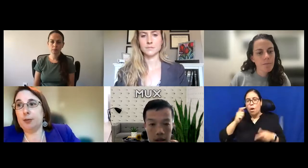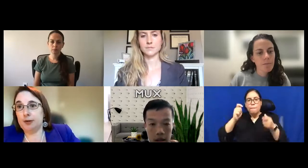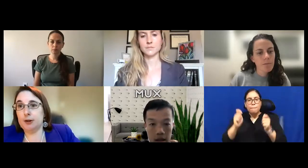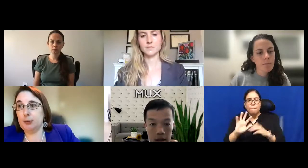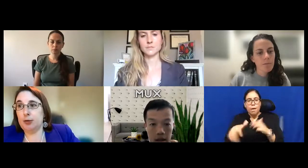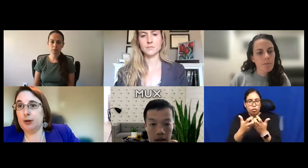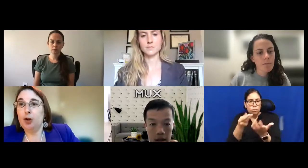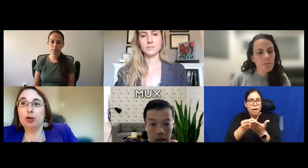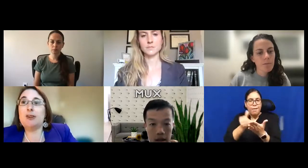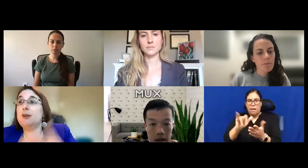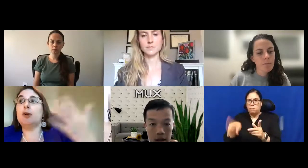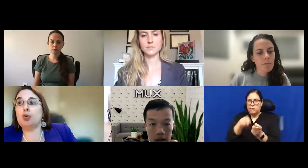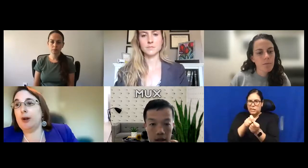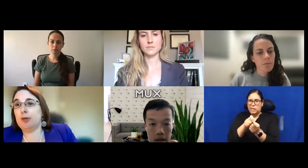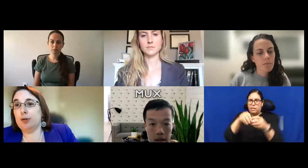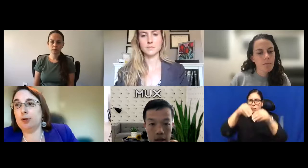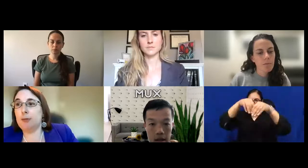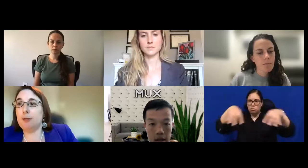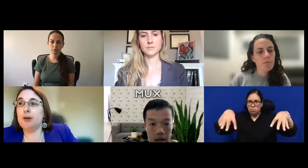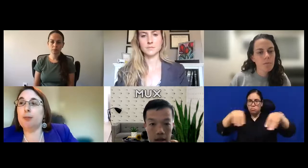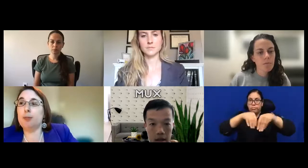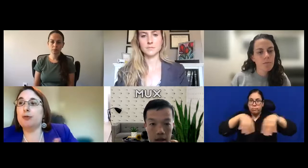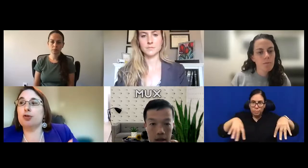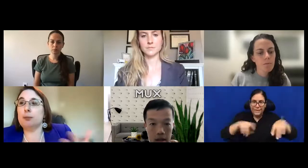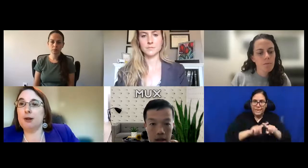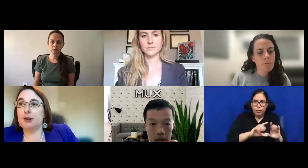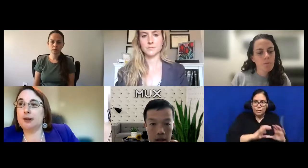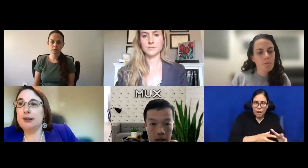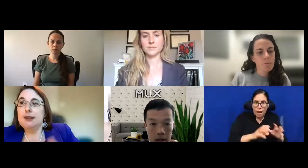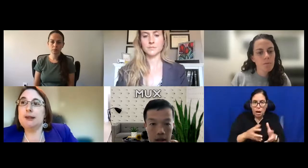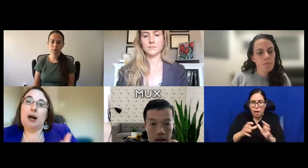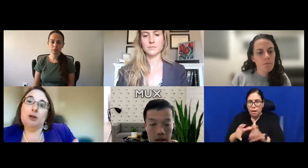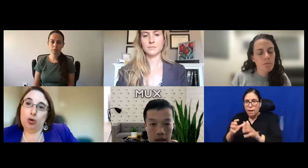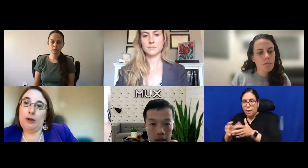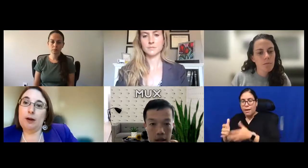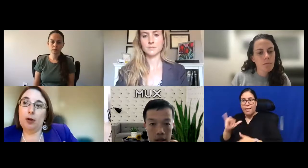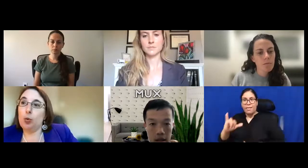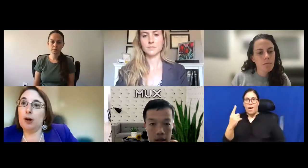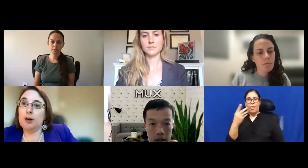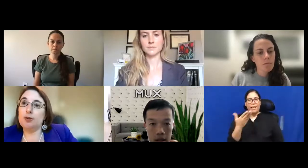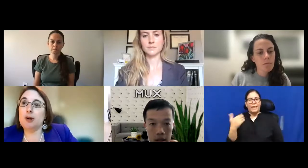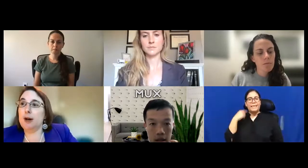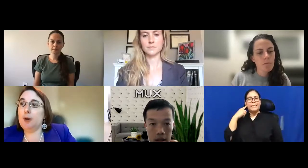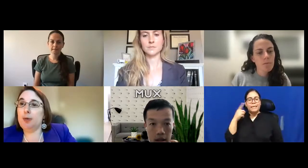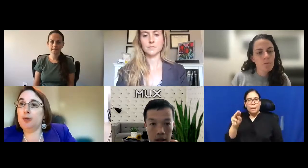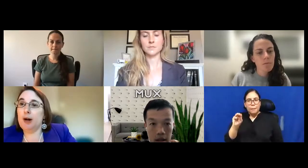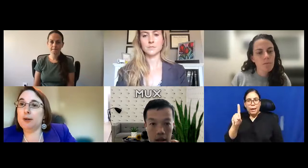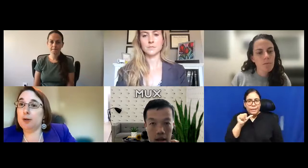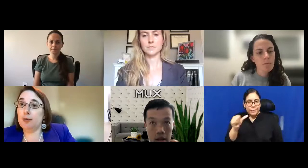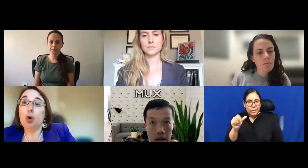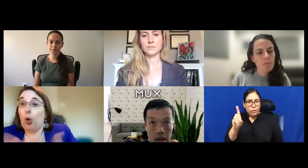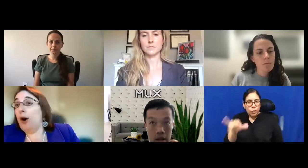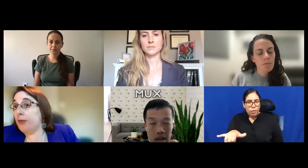the disability community. So that's even a greater hurdle. I'm very privileged that Maryland did not do that. Otherwise, I would